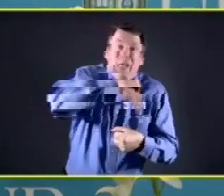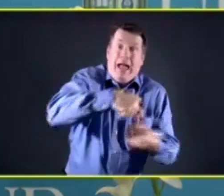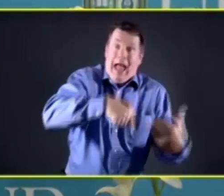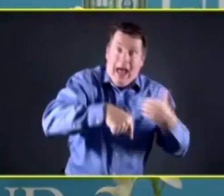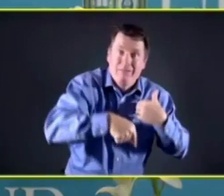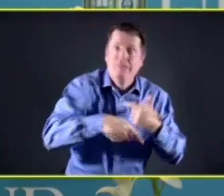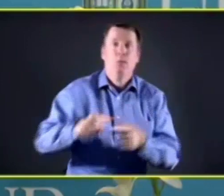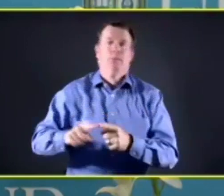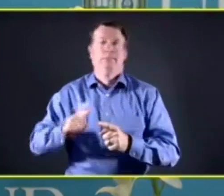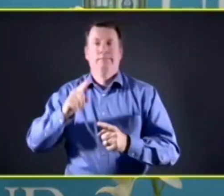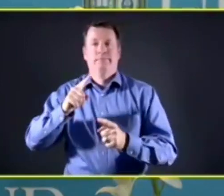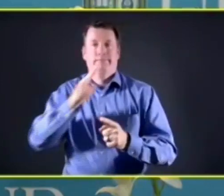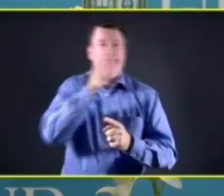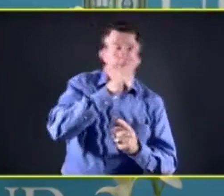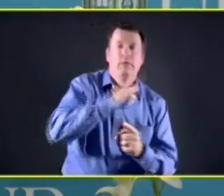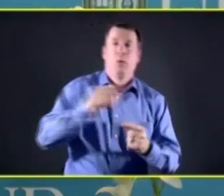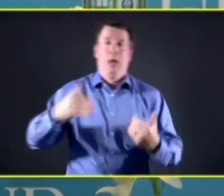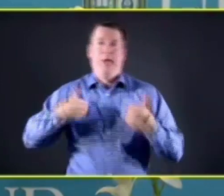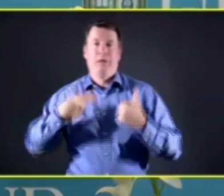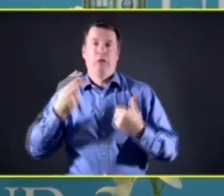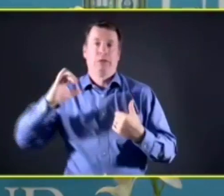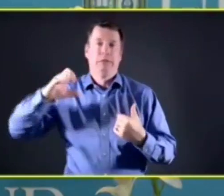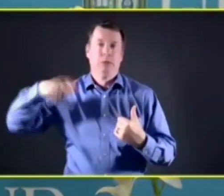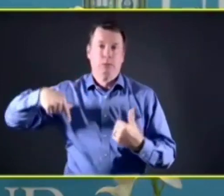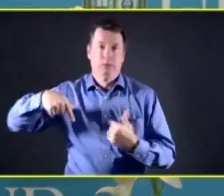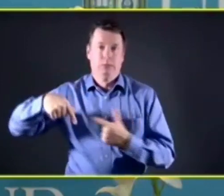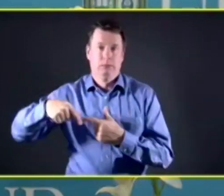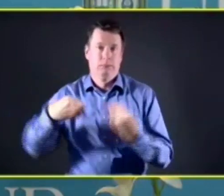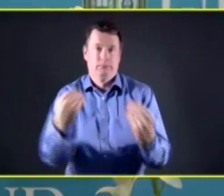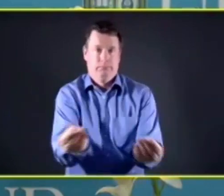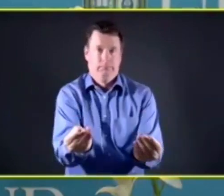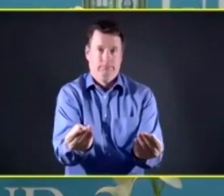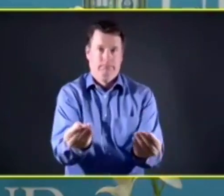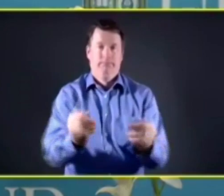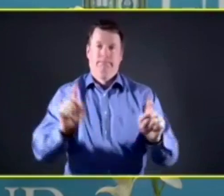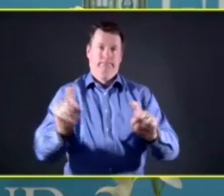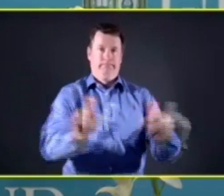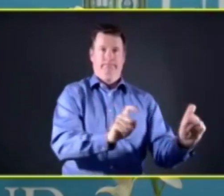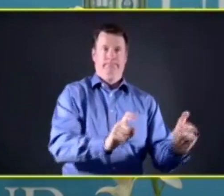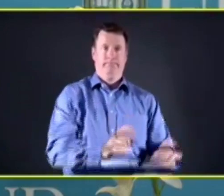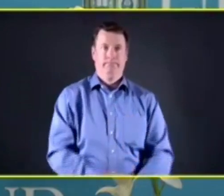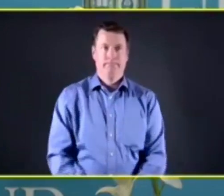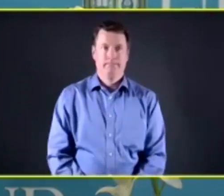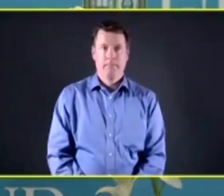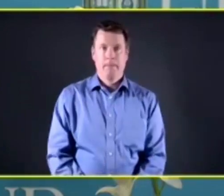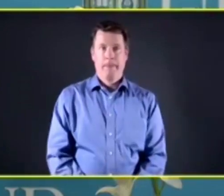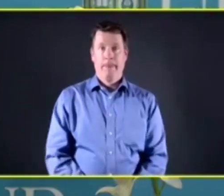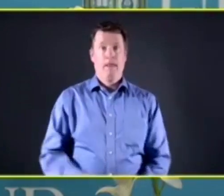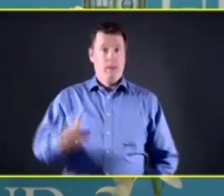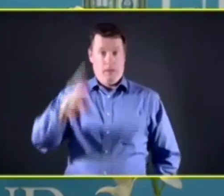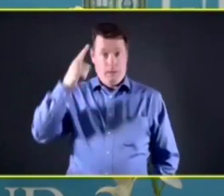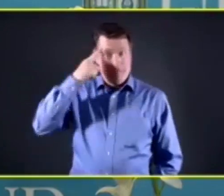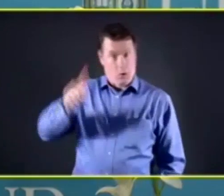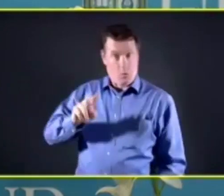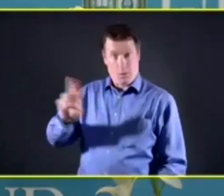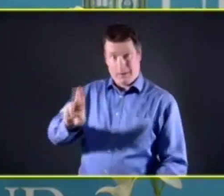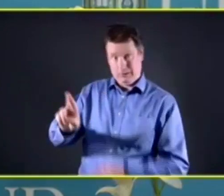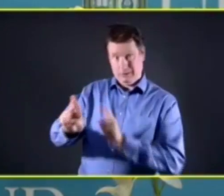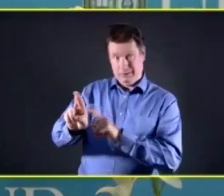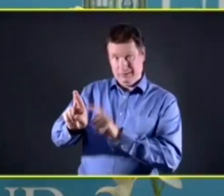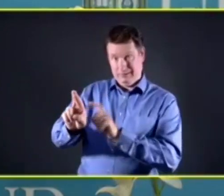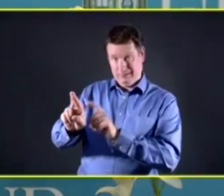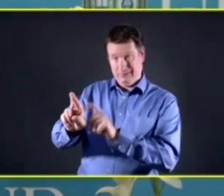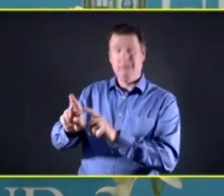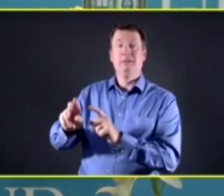people choose to go ahead and do this trial. It's basically the inpatient trial is a 10-day trial of oral